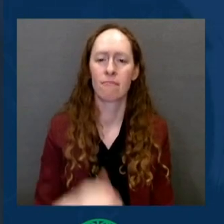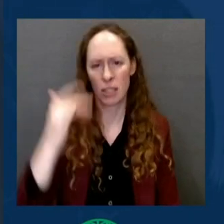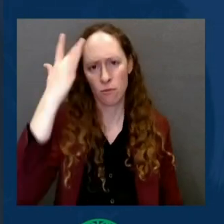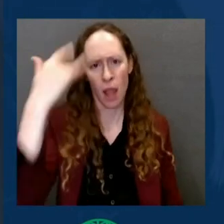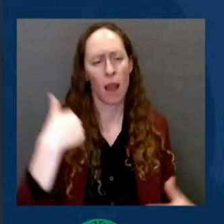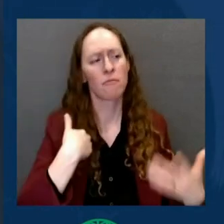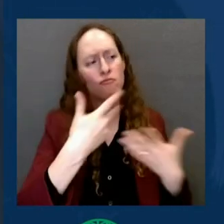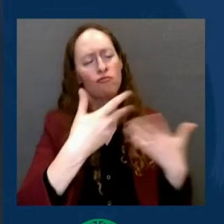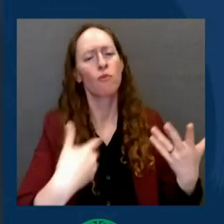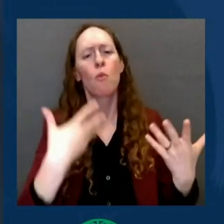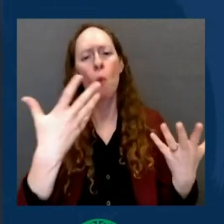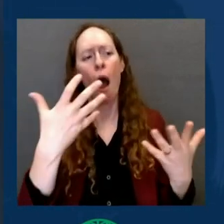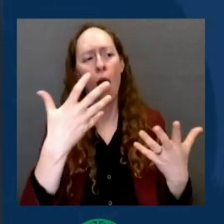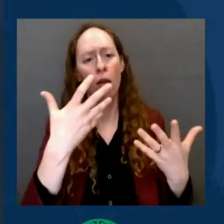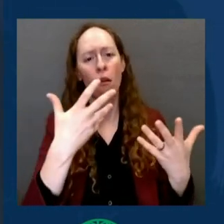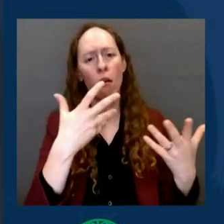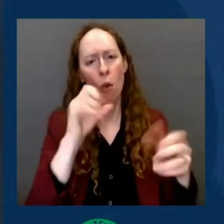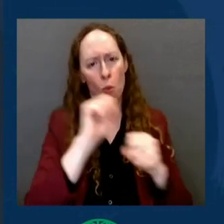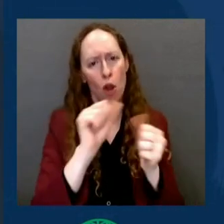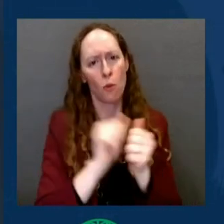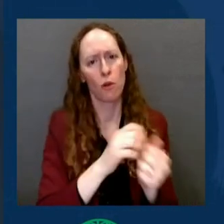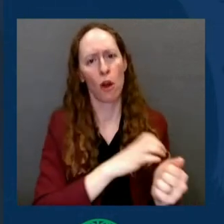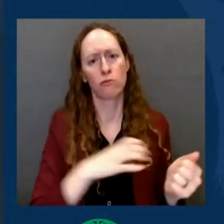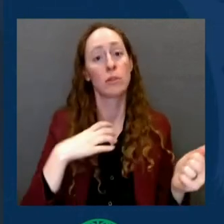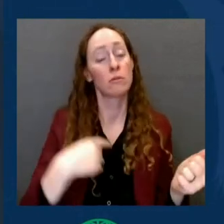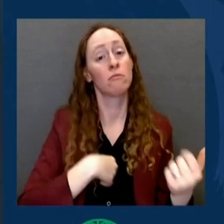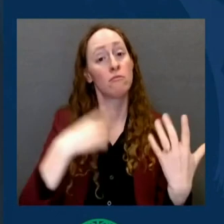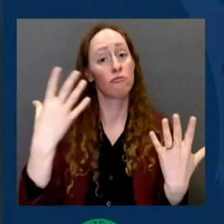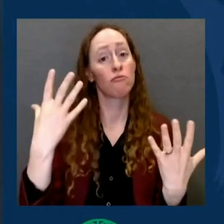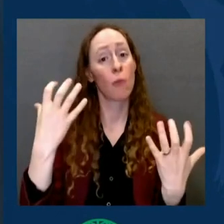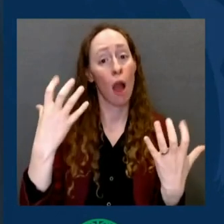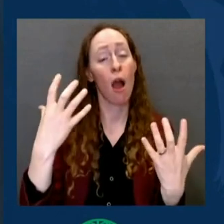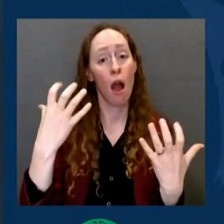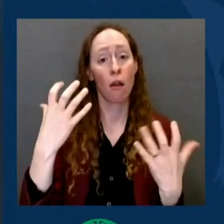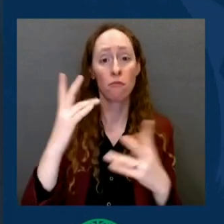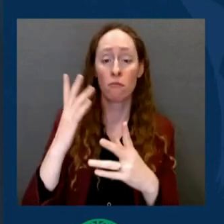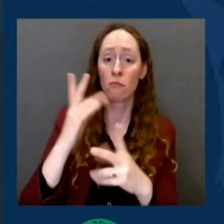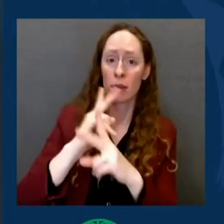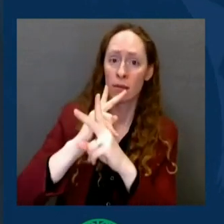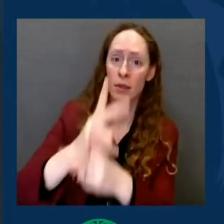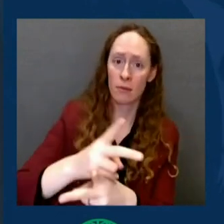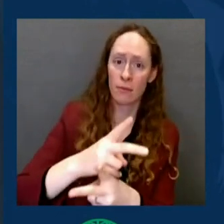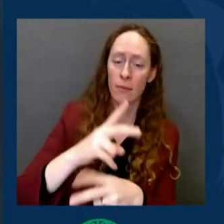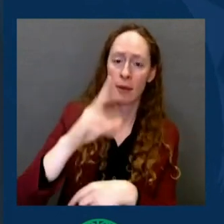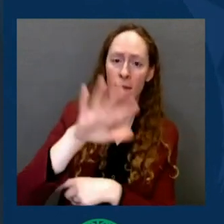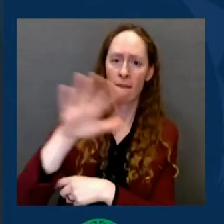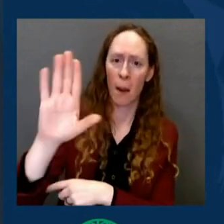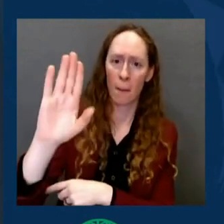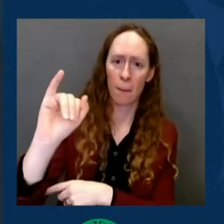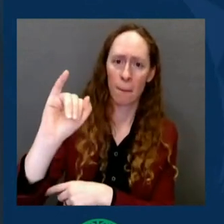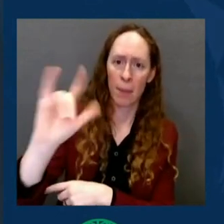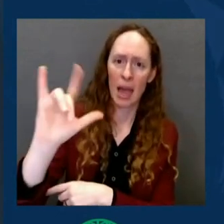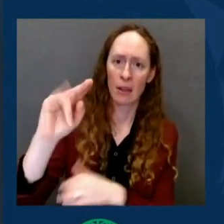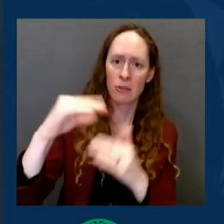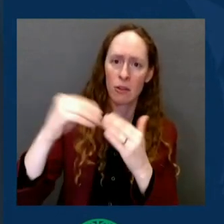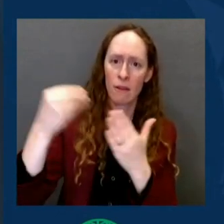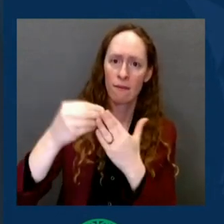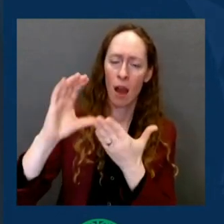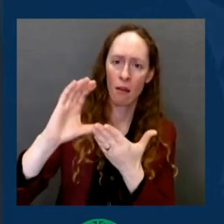$55 billion in Africa to advance the priorities we share and to support the